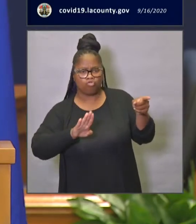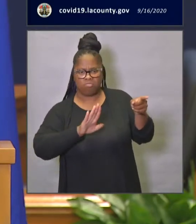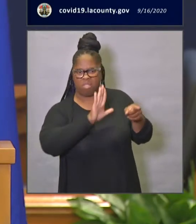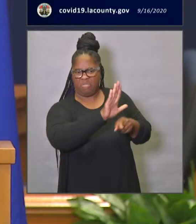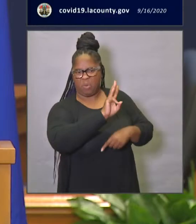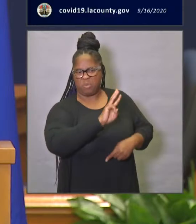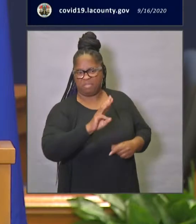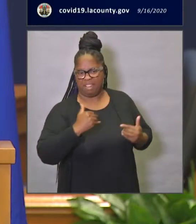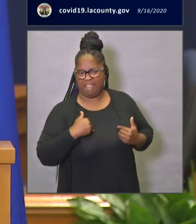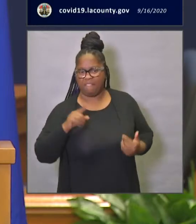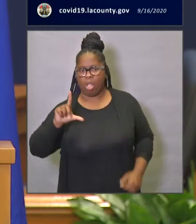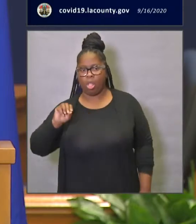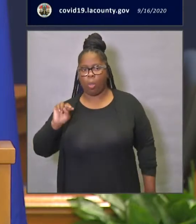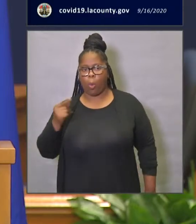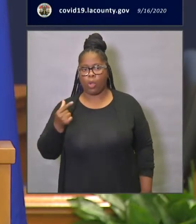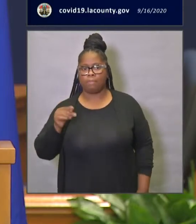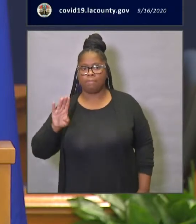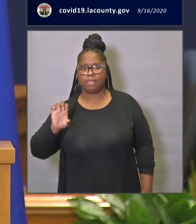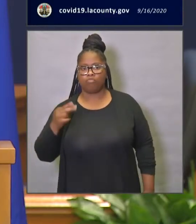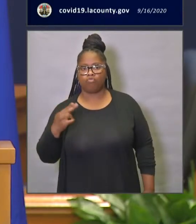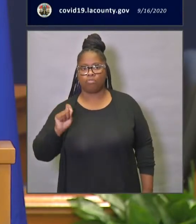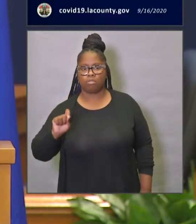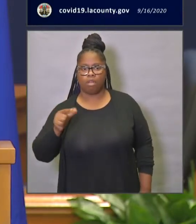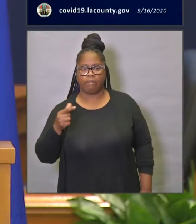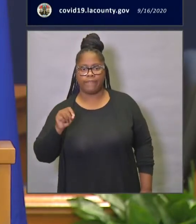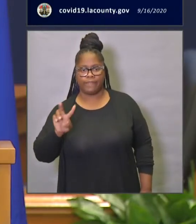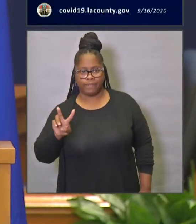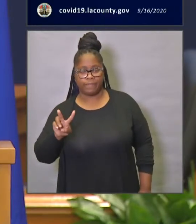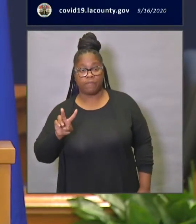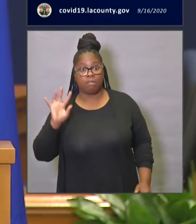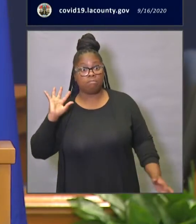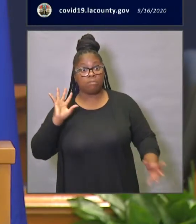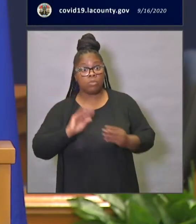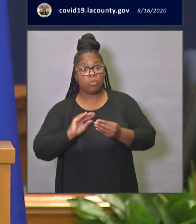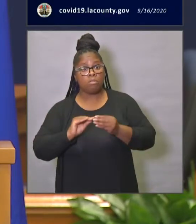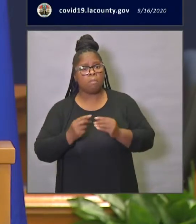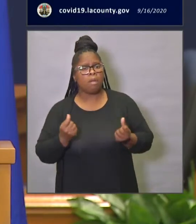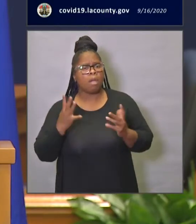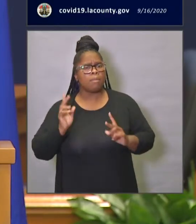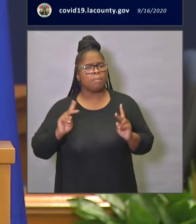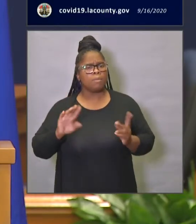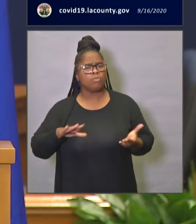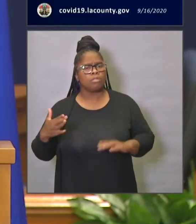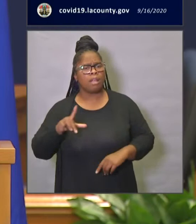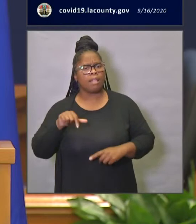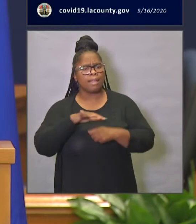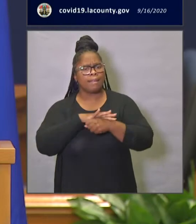at longbeach.gov. This does bring the total number of deaths here in LA County to